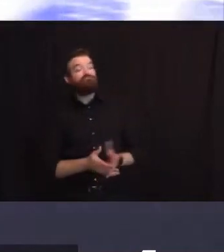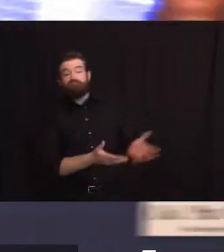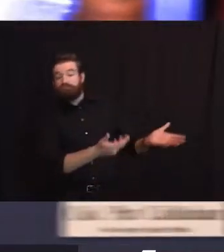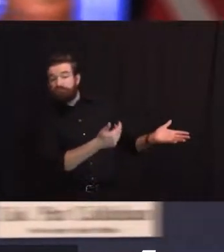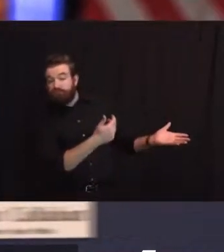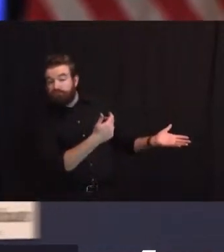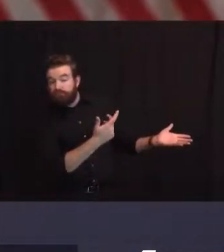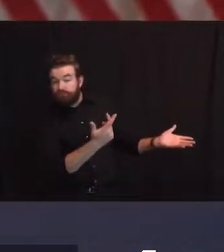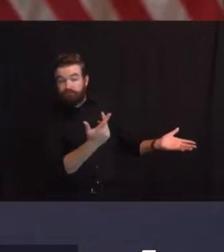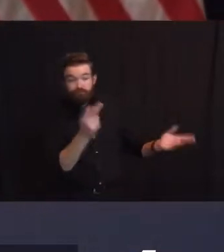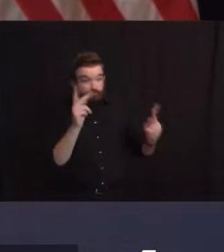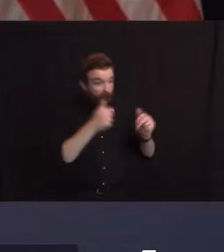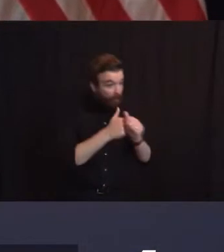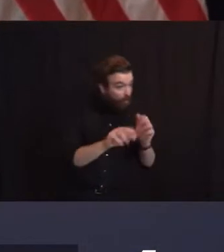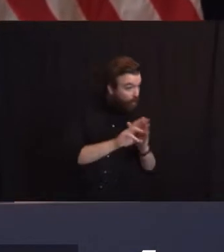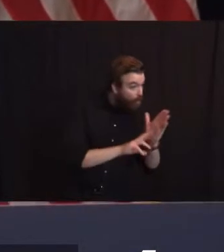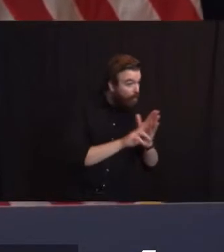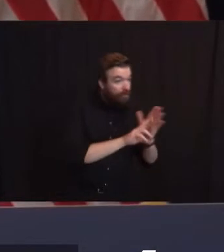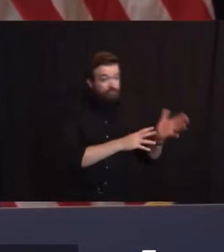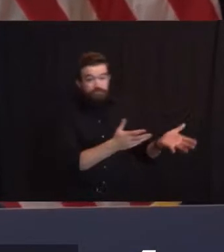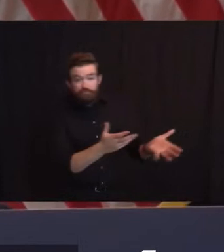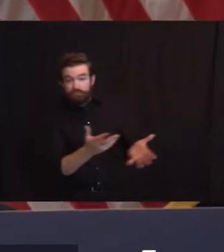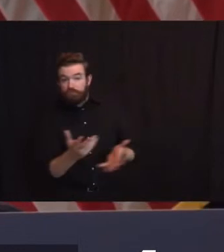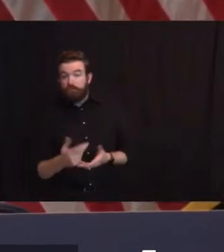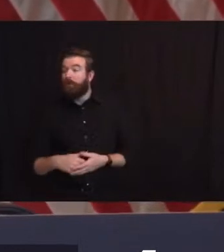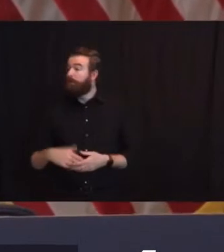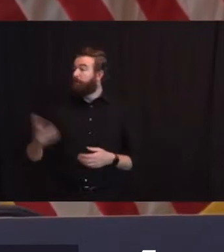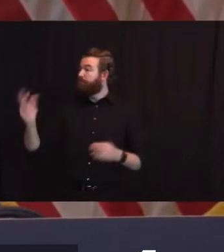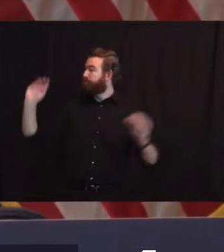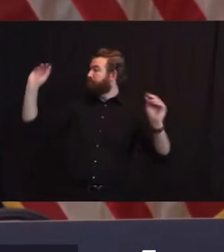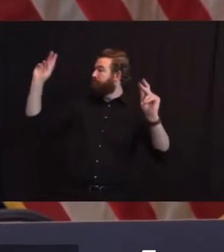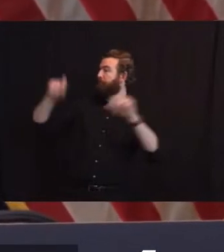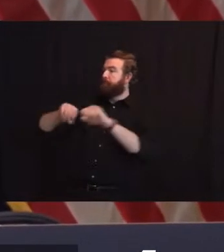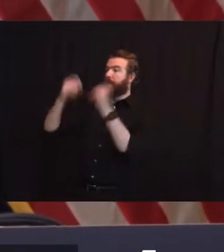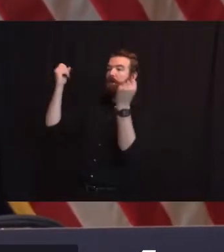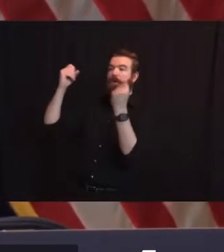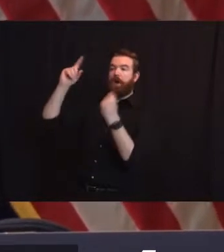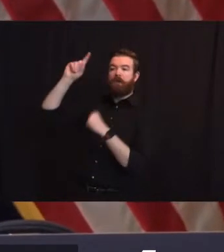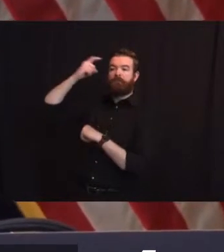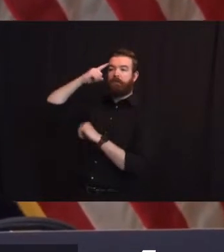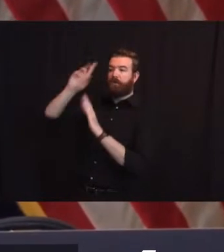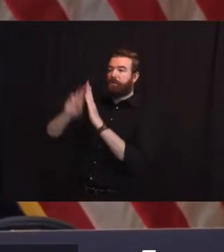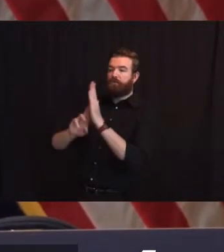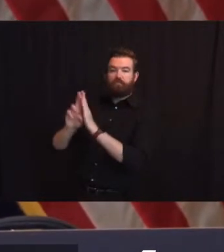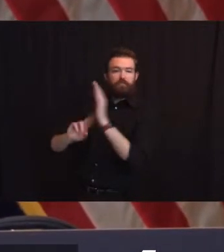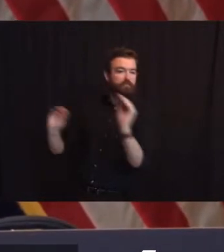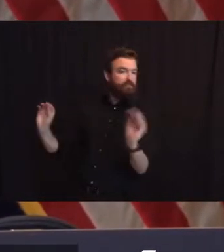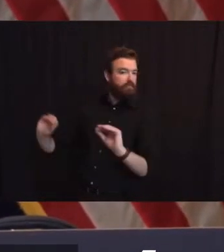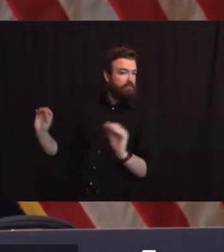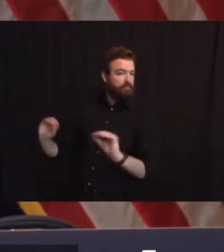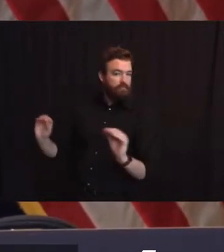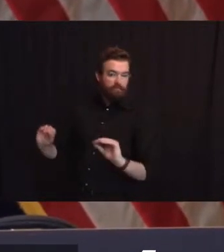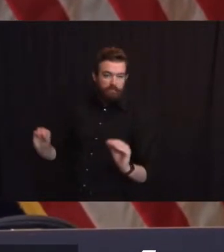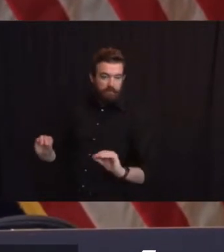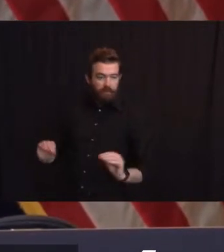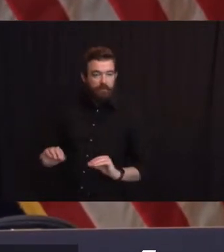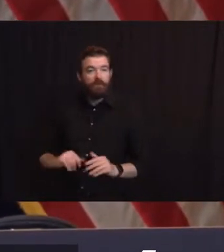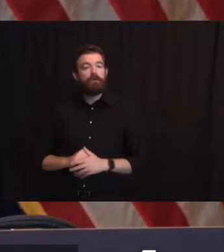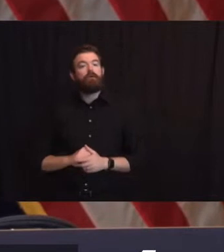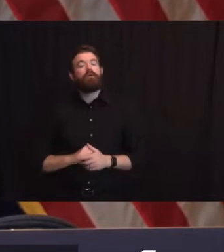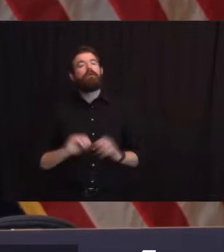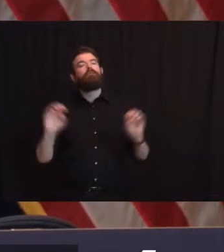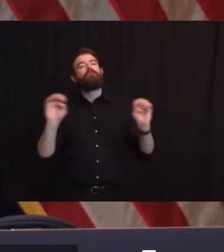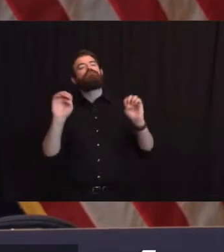Good afternoon. No EO violations reported to the ROC since we last met. Our Emergency Response Bureau